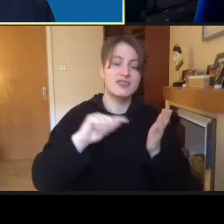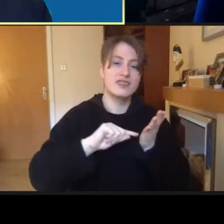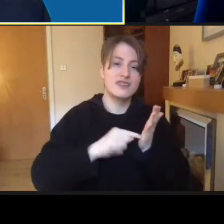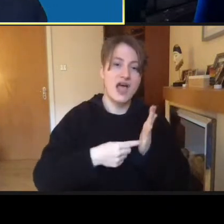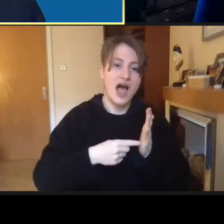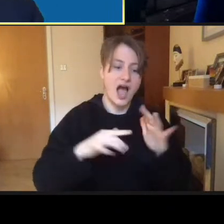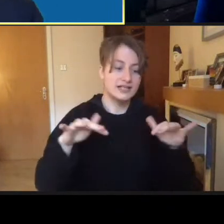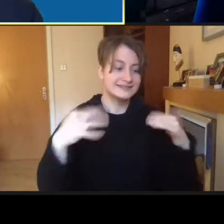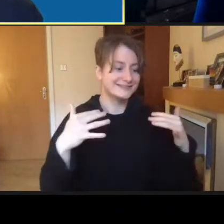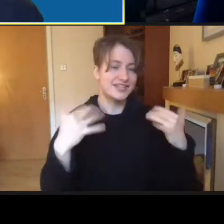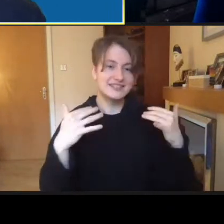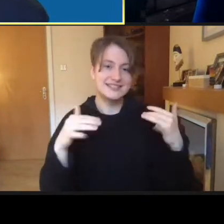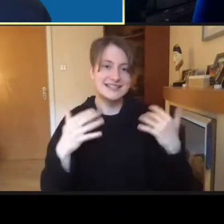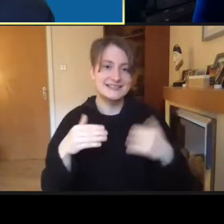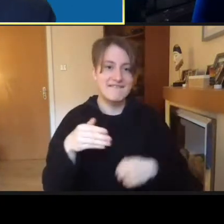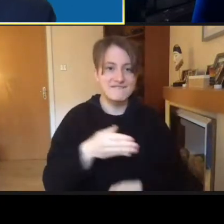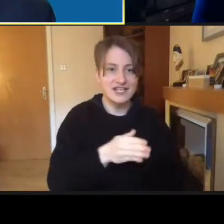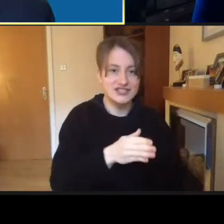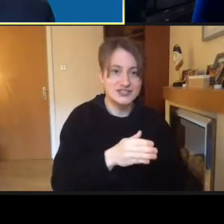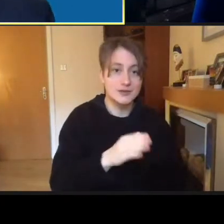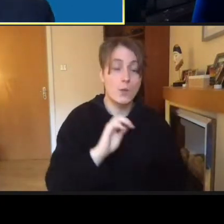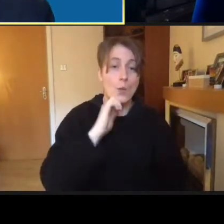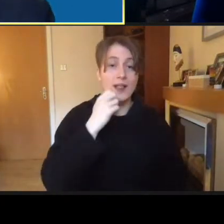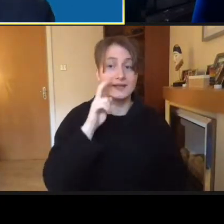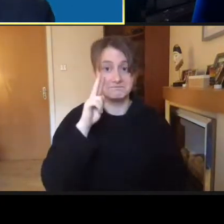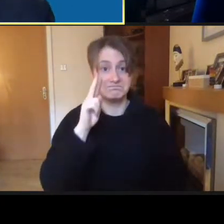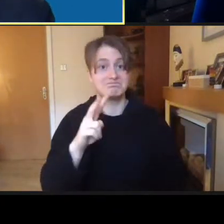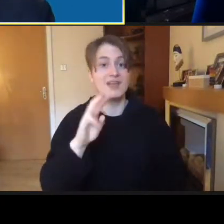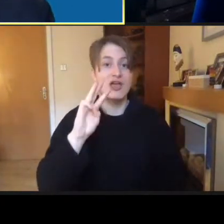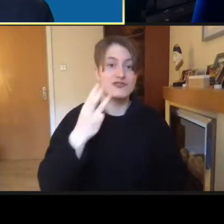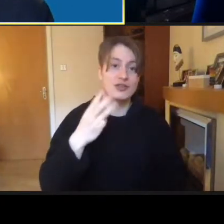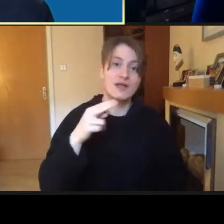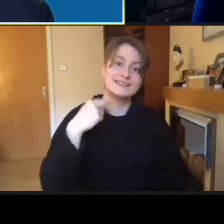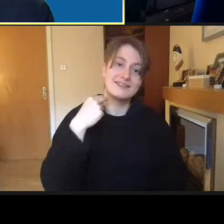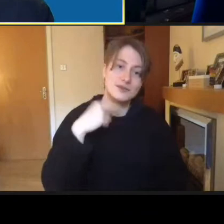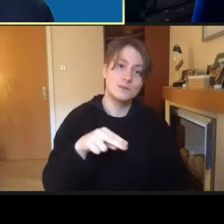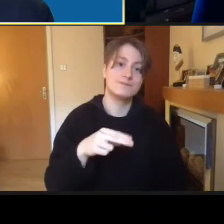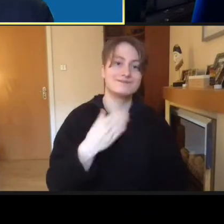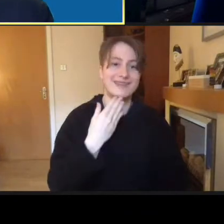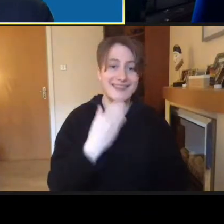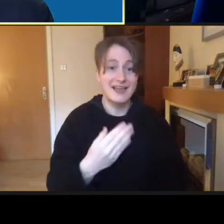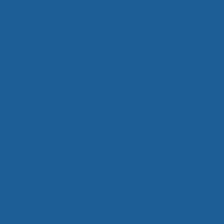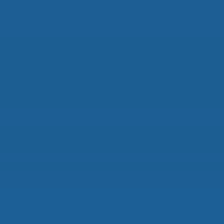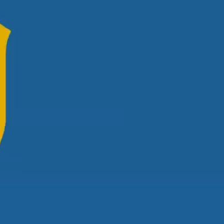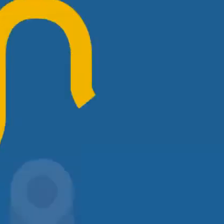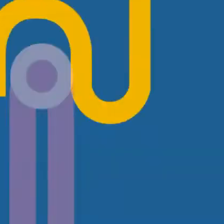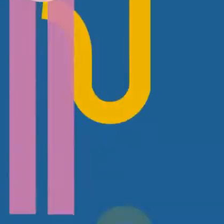to seeing you at 3:00 this afternoon. Thanks once again, Richard, and thank you, everyone, for listening.